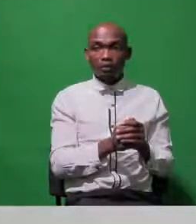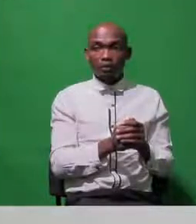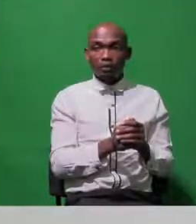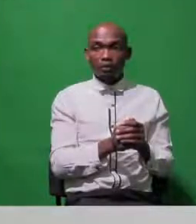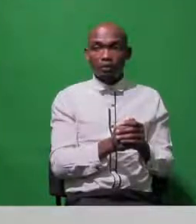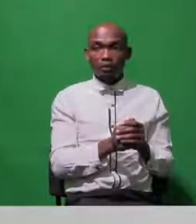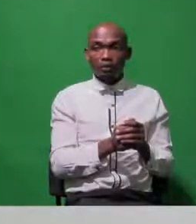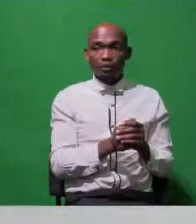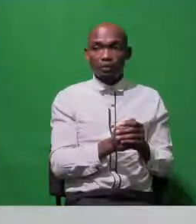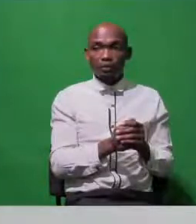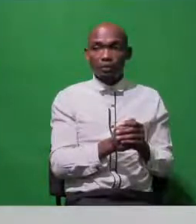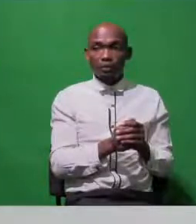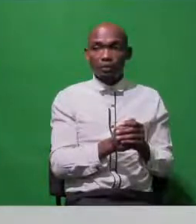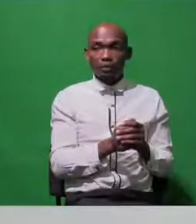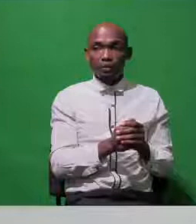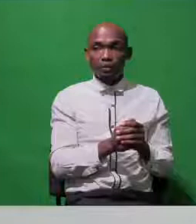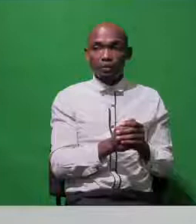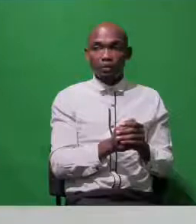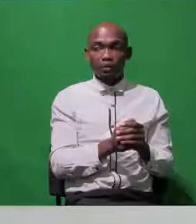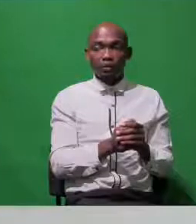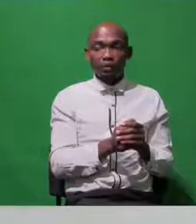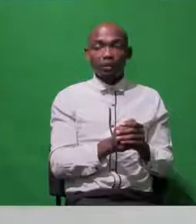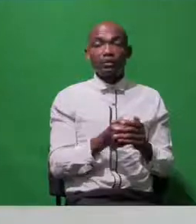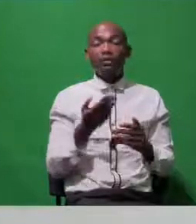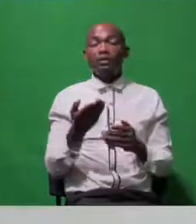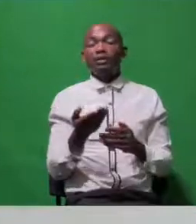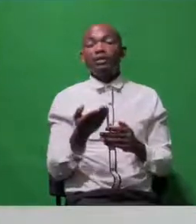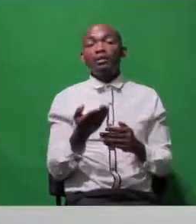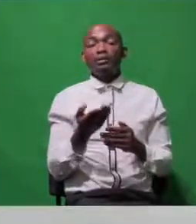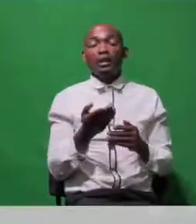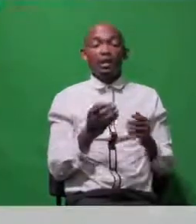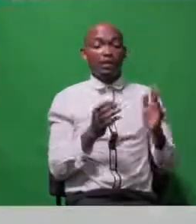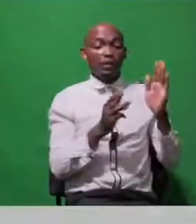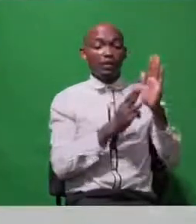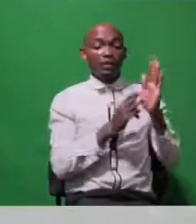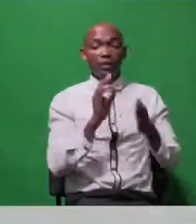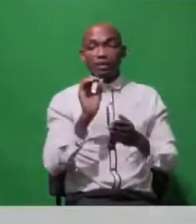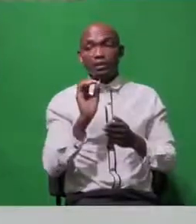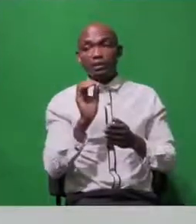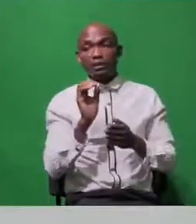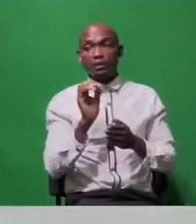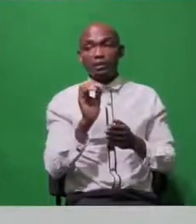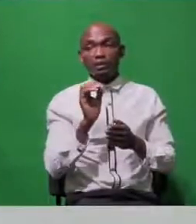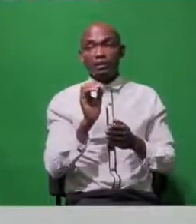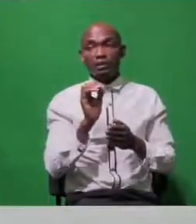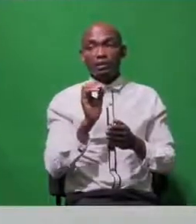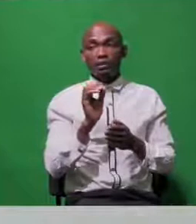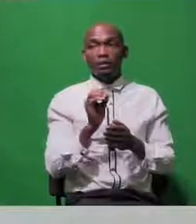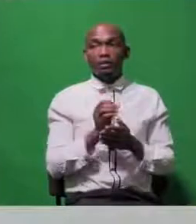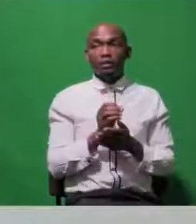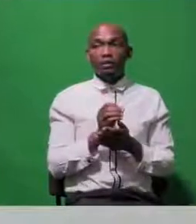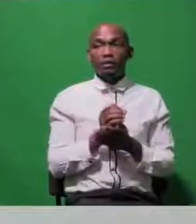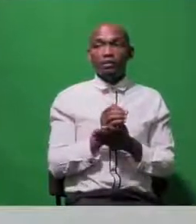can measure 40, here is 30 up to this, and another 10 is